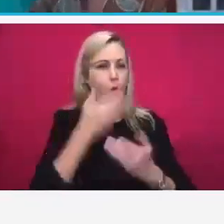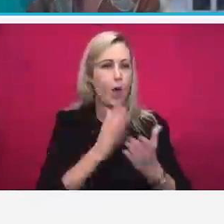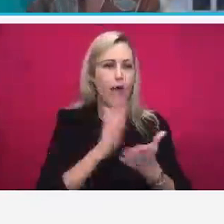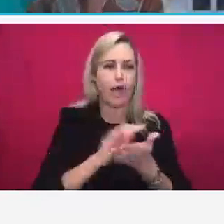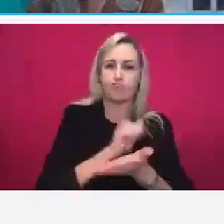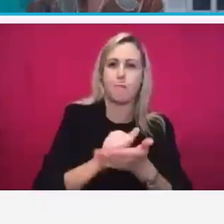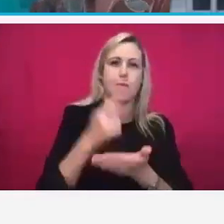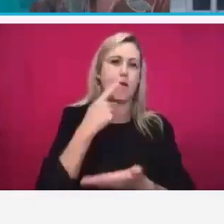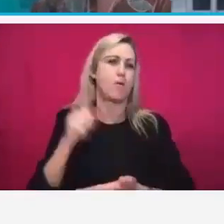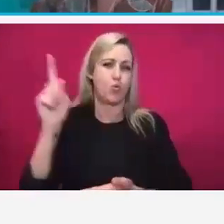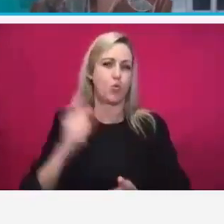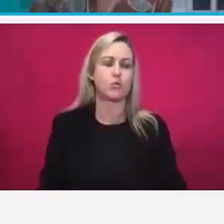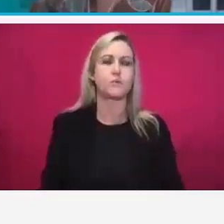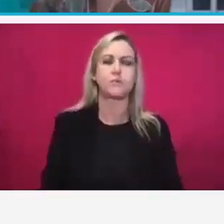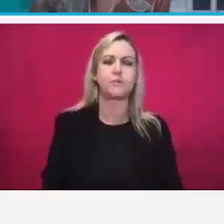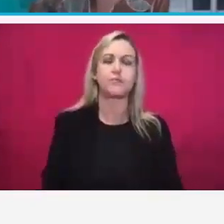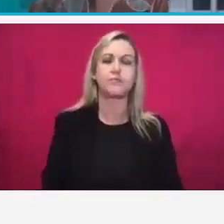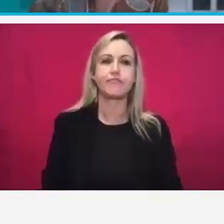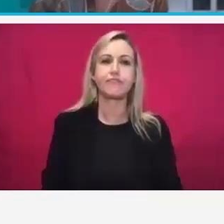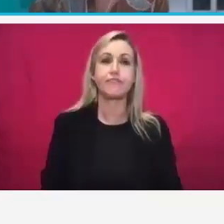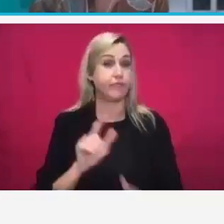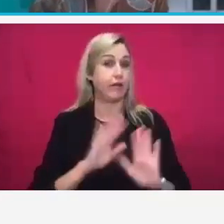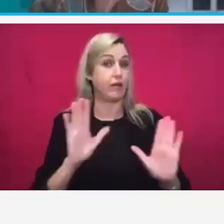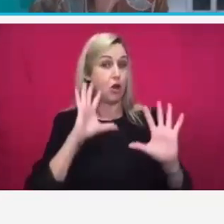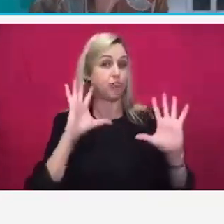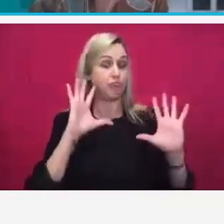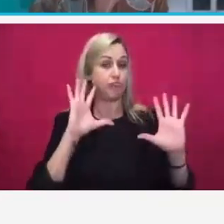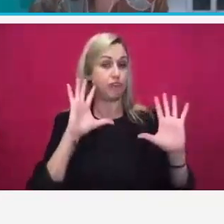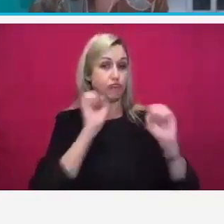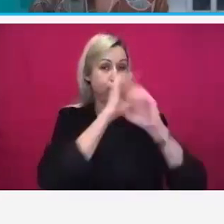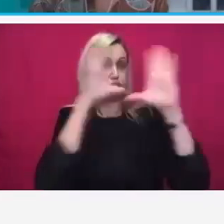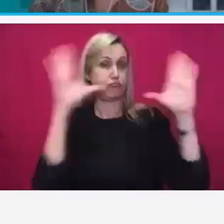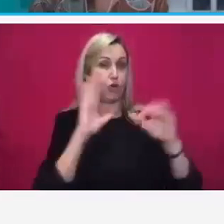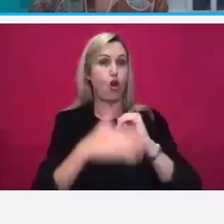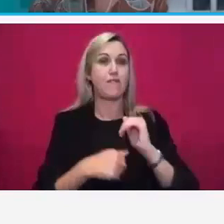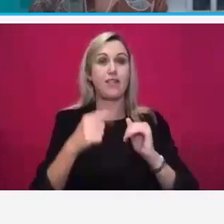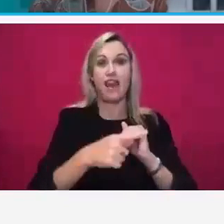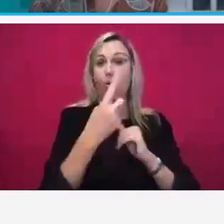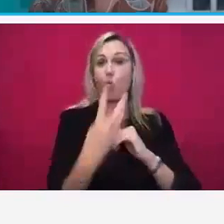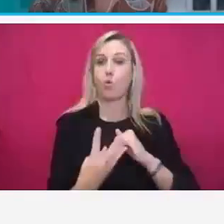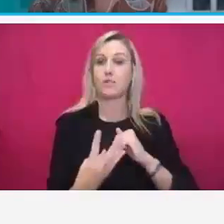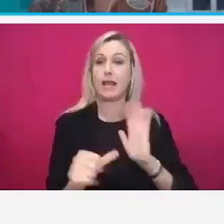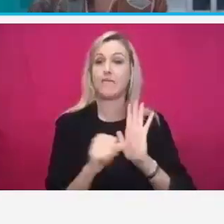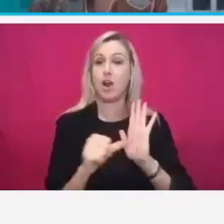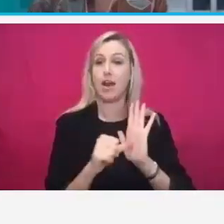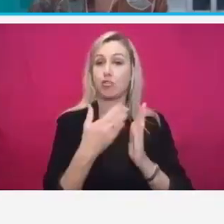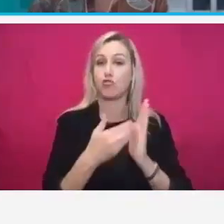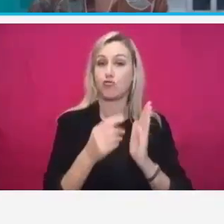requirements. So that's an overview of the quarterly financial report that will be introduced